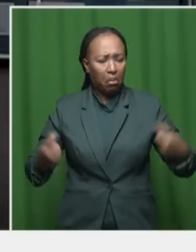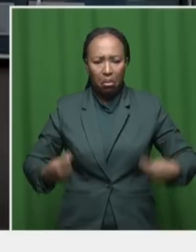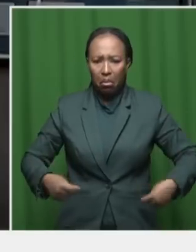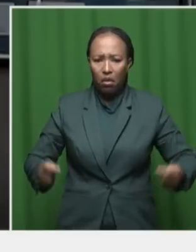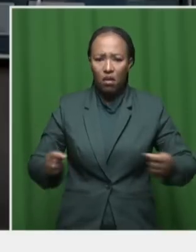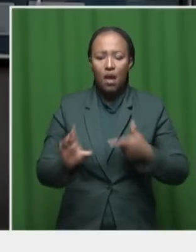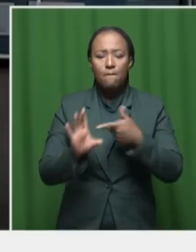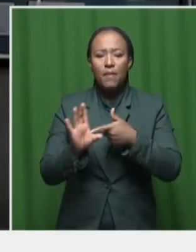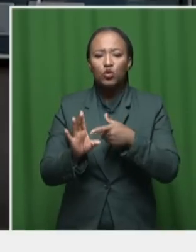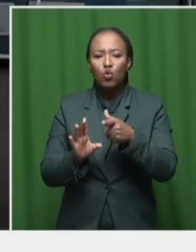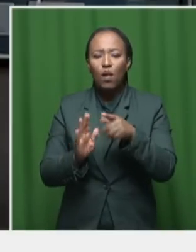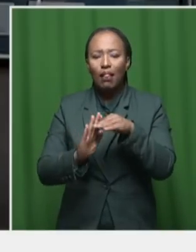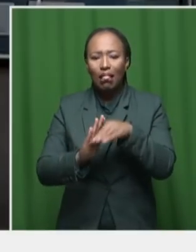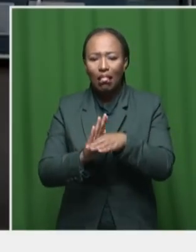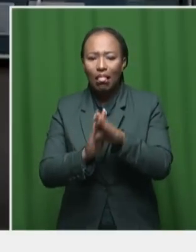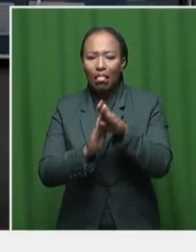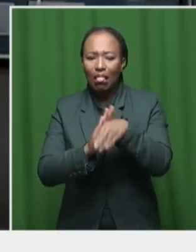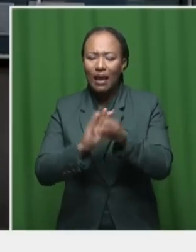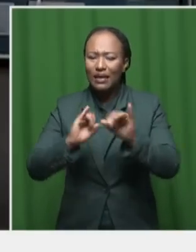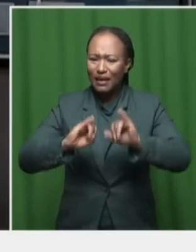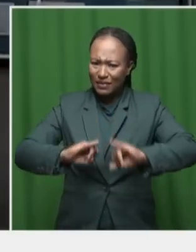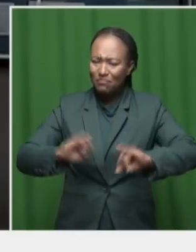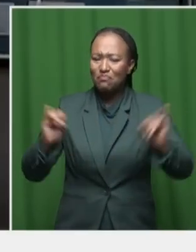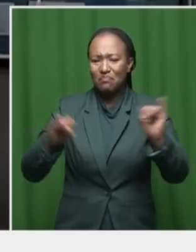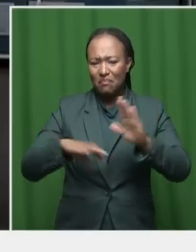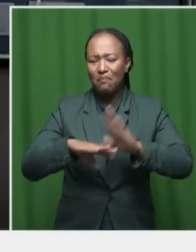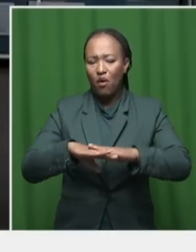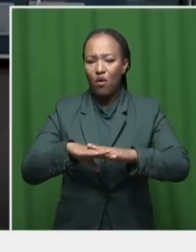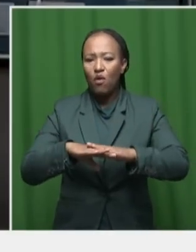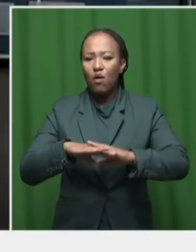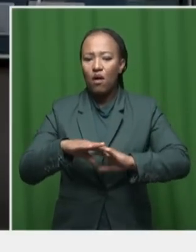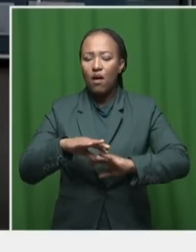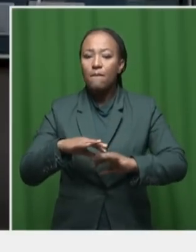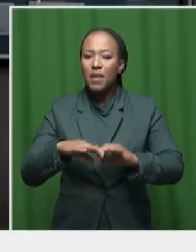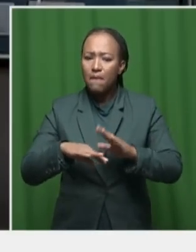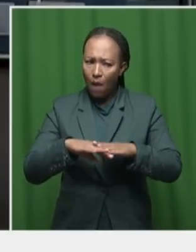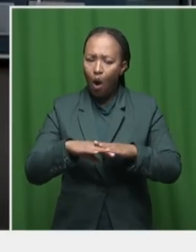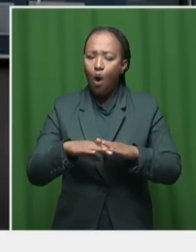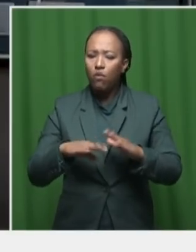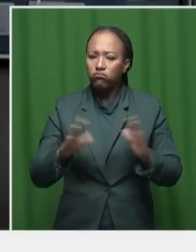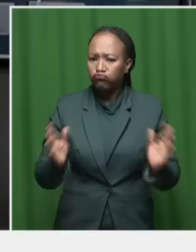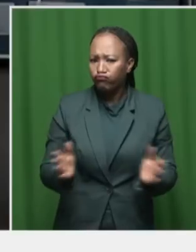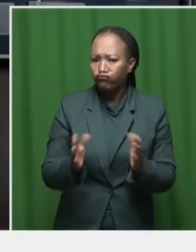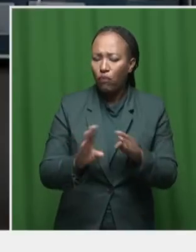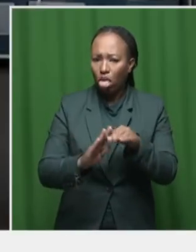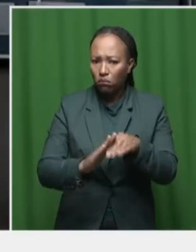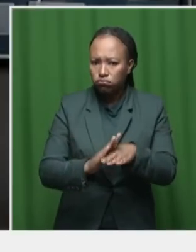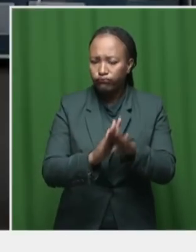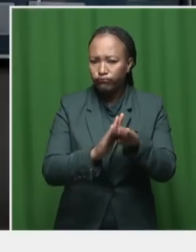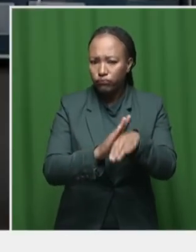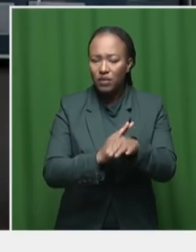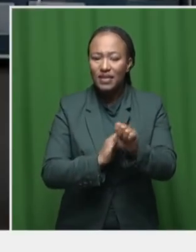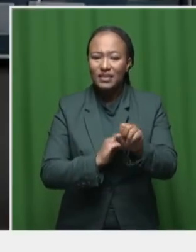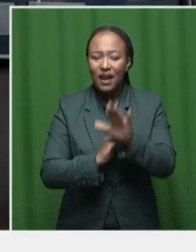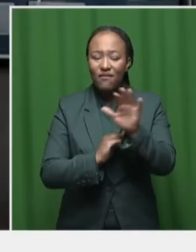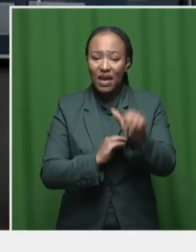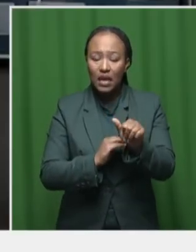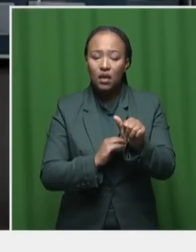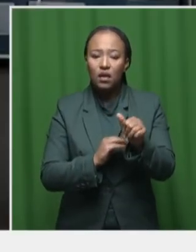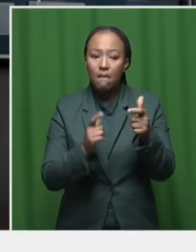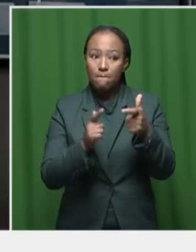petrol on this inflation fire that we have at the moment. He's actually boosting inflation, the Minister of Finance, while the Reserve Bank is trying to hold